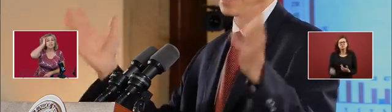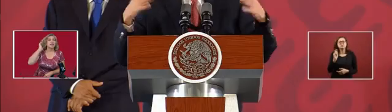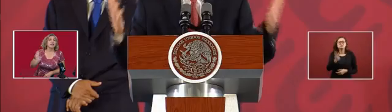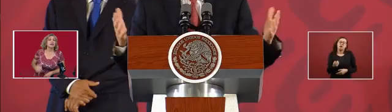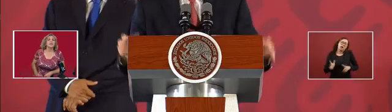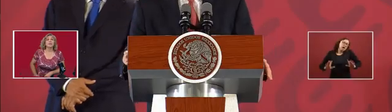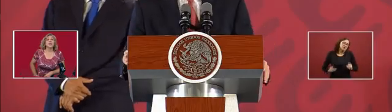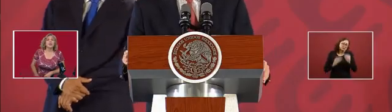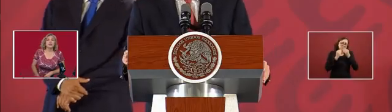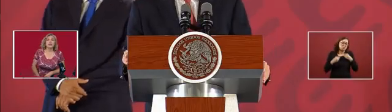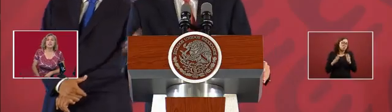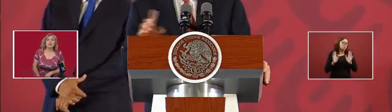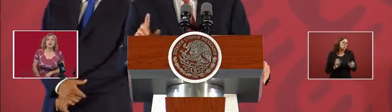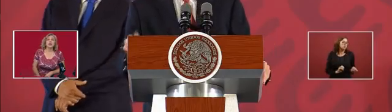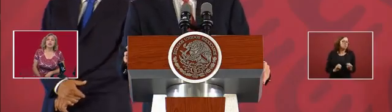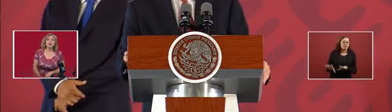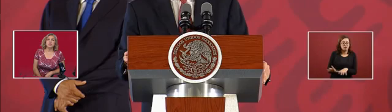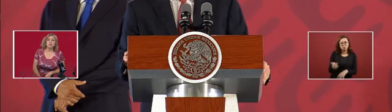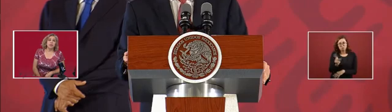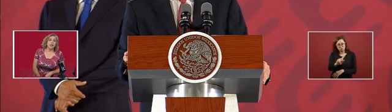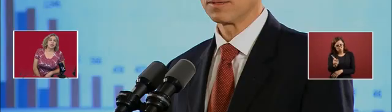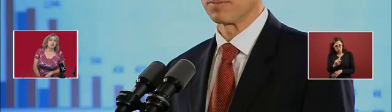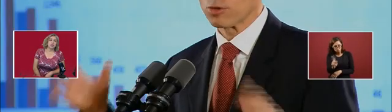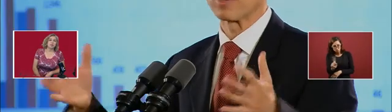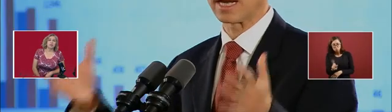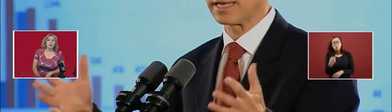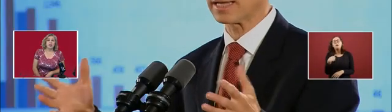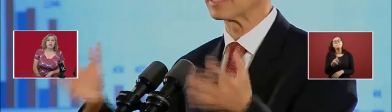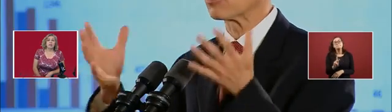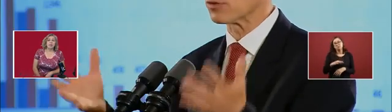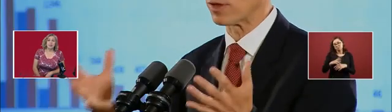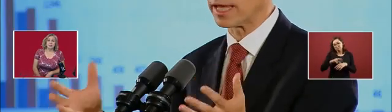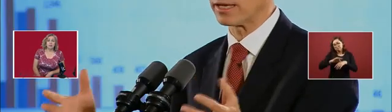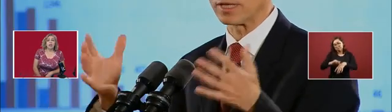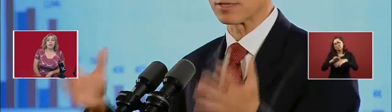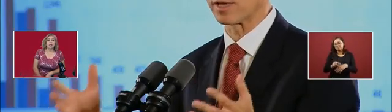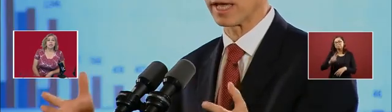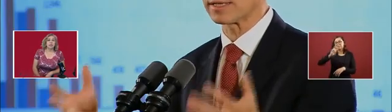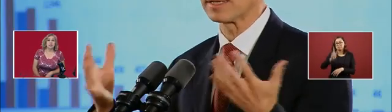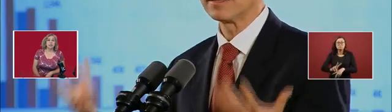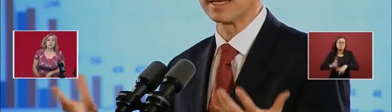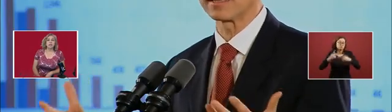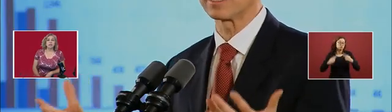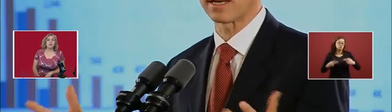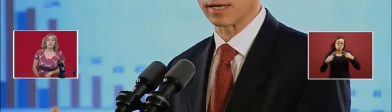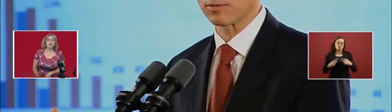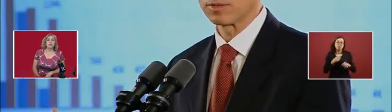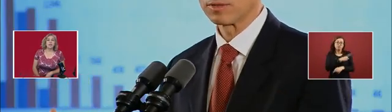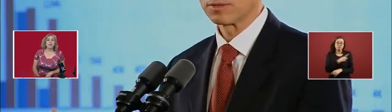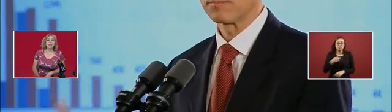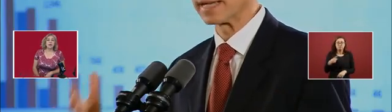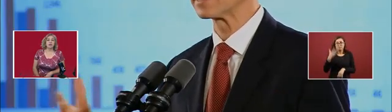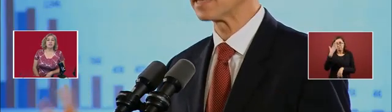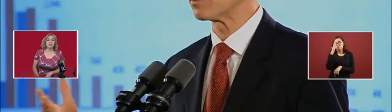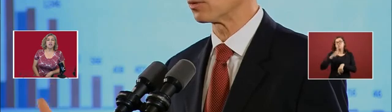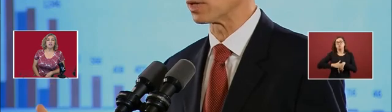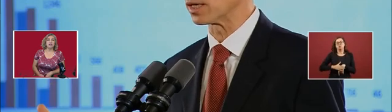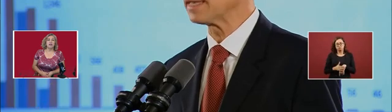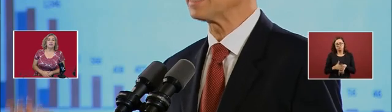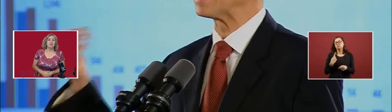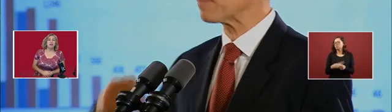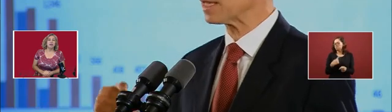particularly in the humid and tropical areas. But in Mexico, we're going to have dengue, but